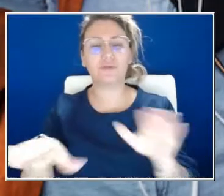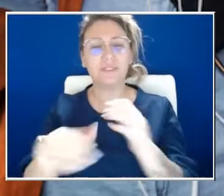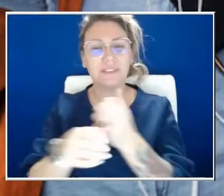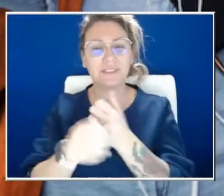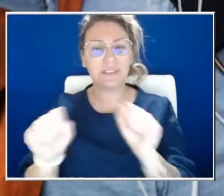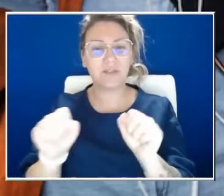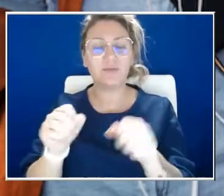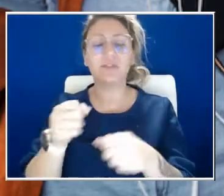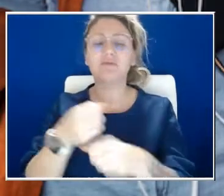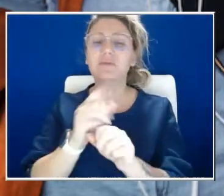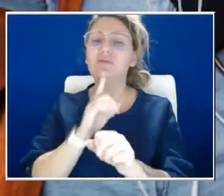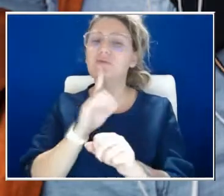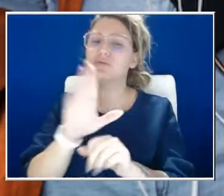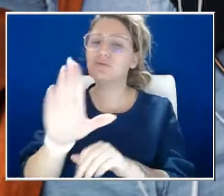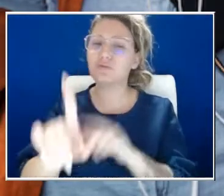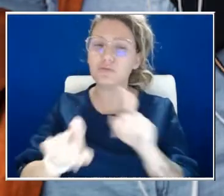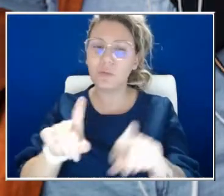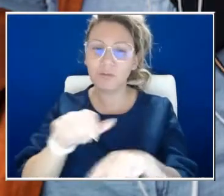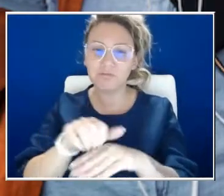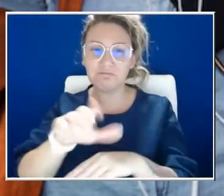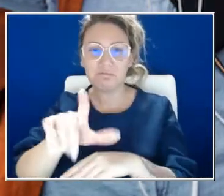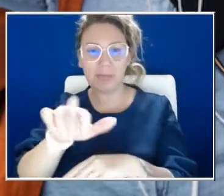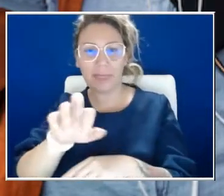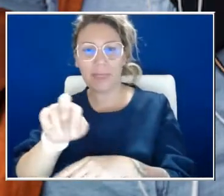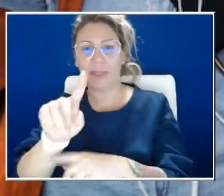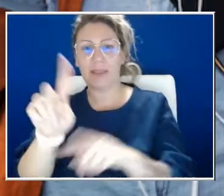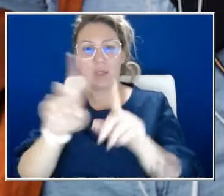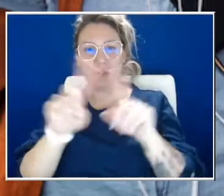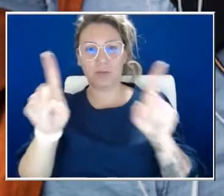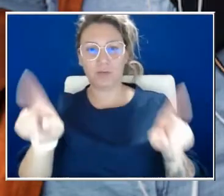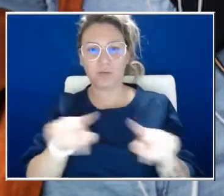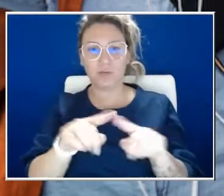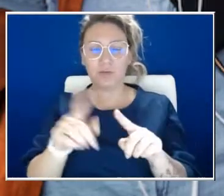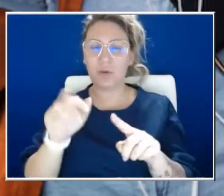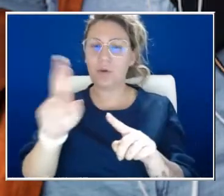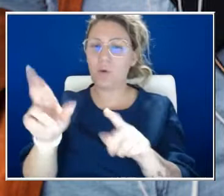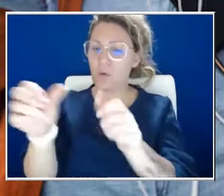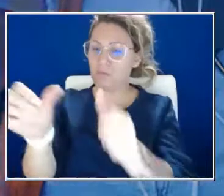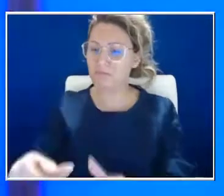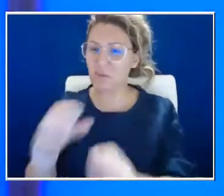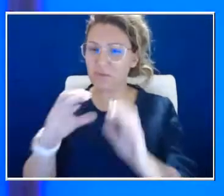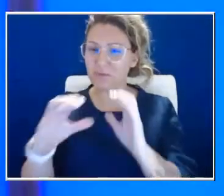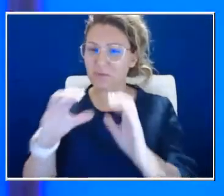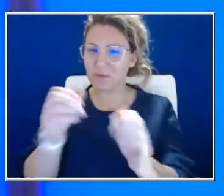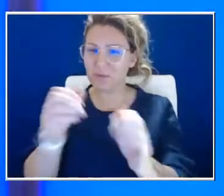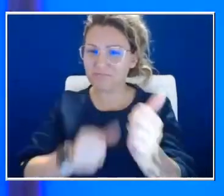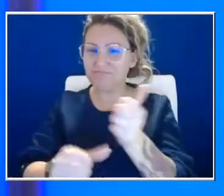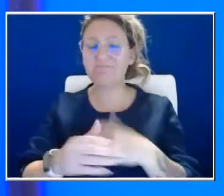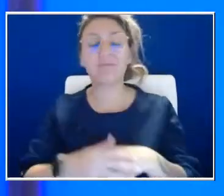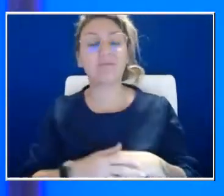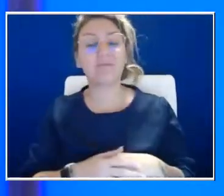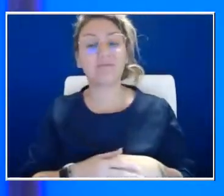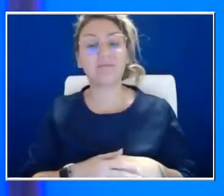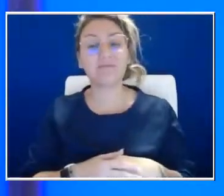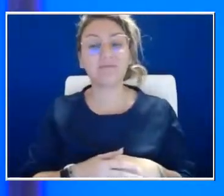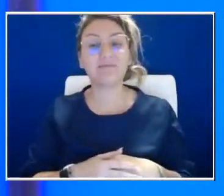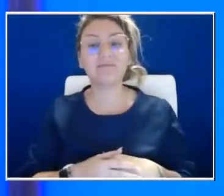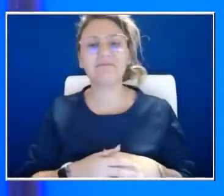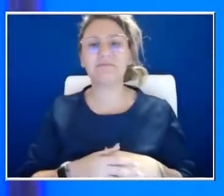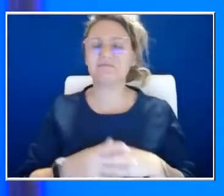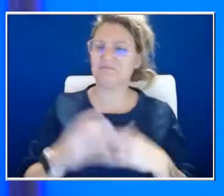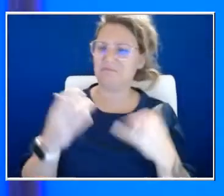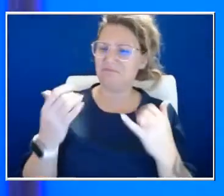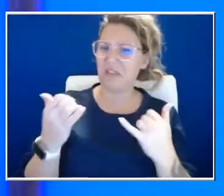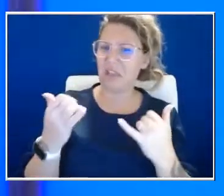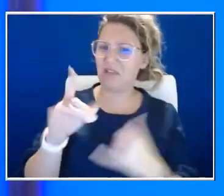here on your screen, or go ahead and drop them in the chat thread below. We'll get to those in just a bit. The fight over daylight savings time has